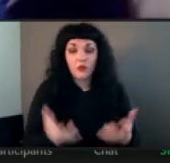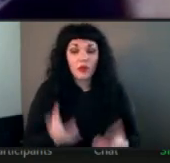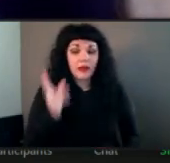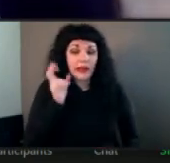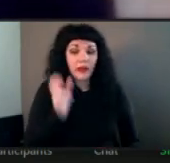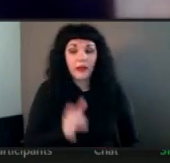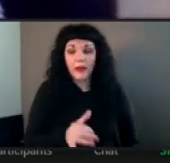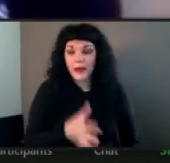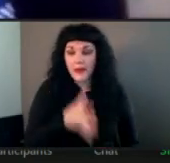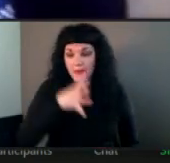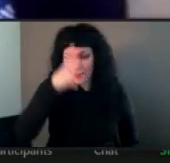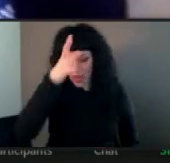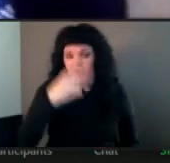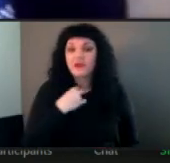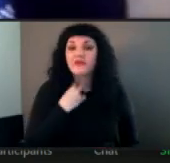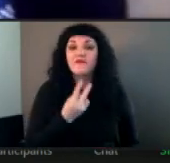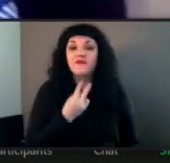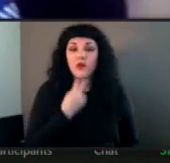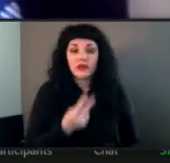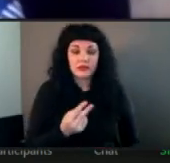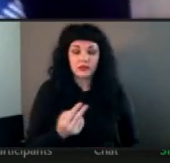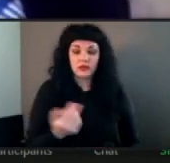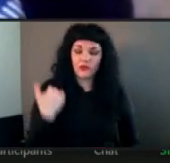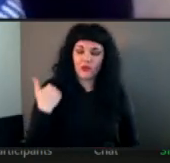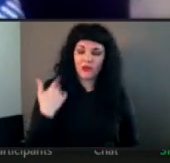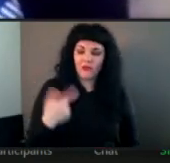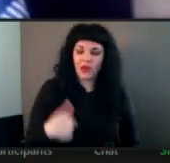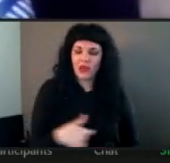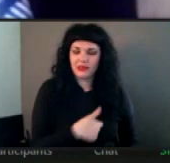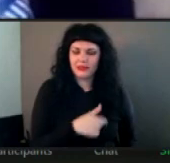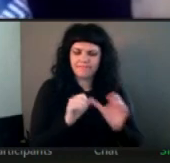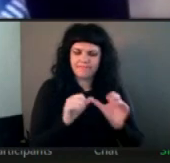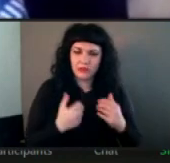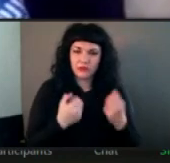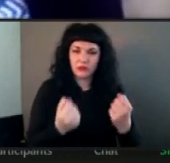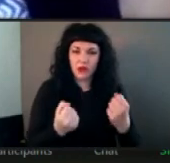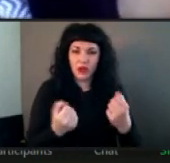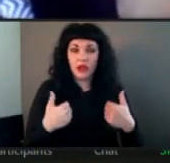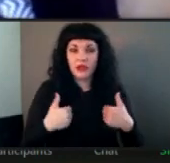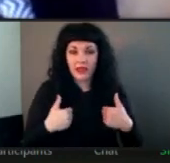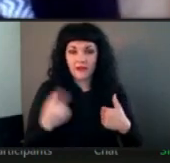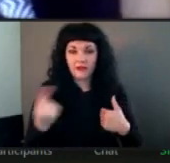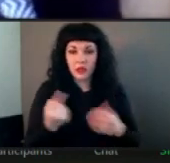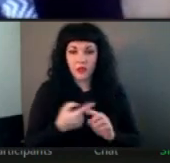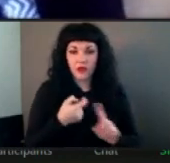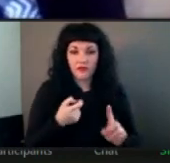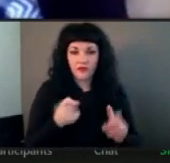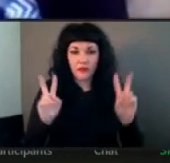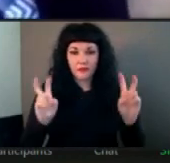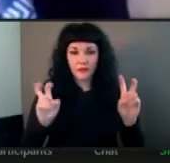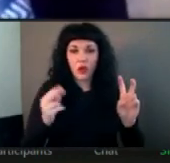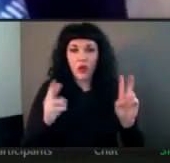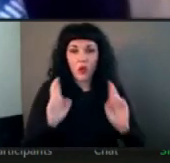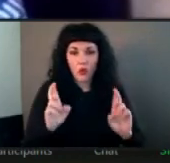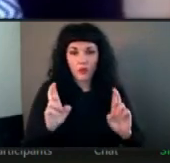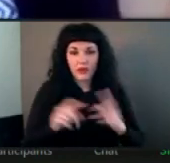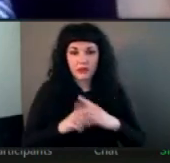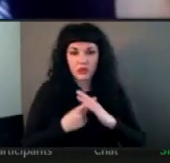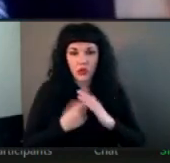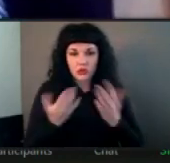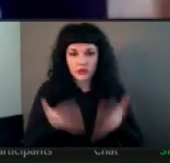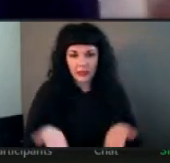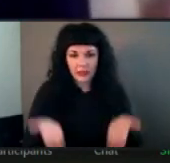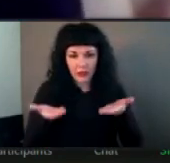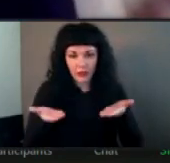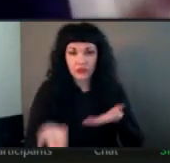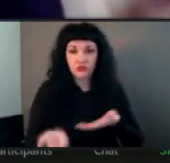moment, we're really one of our folks from Hope Starts Here to join us with that parent voice.